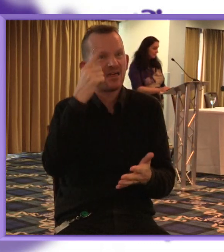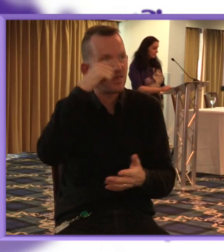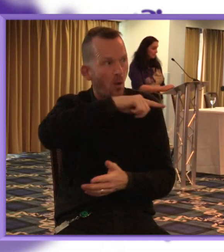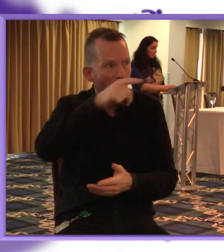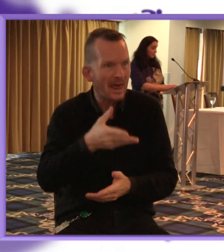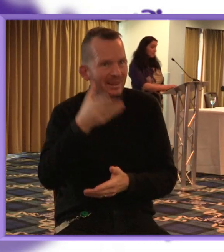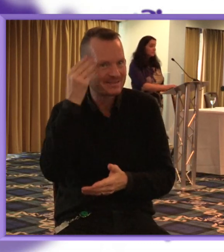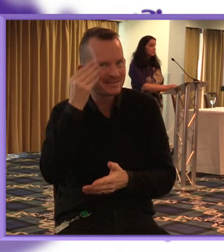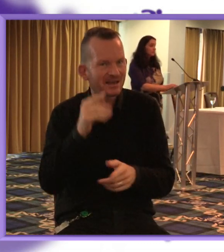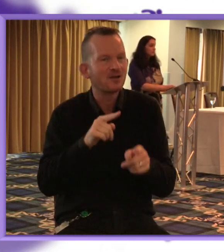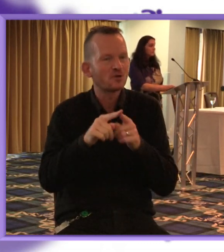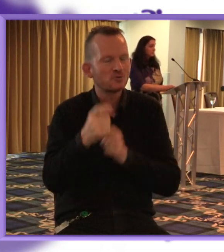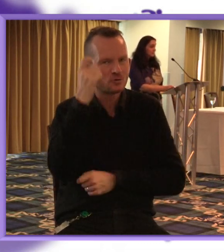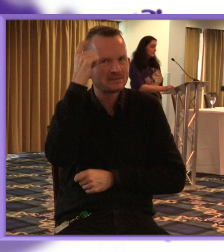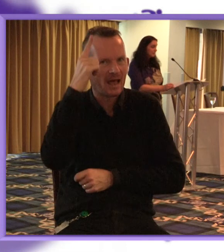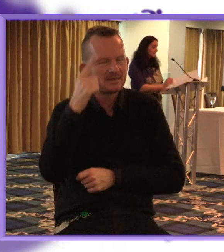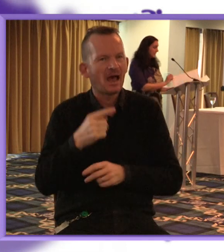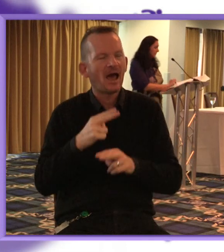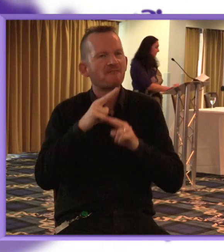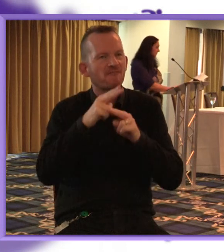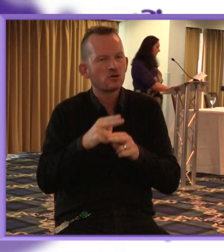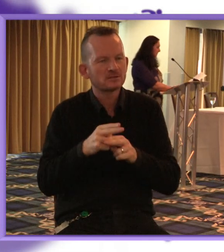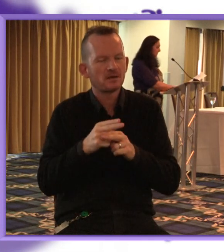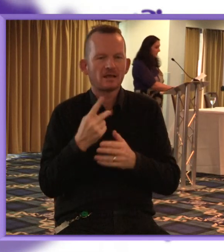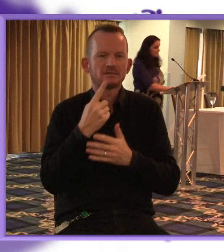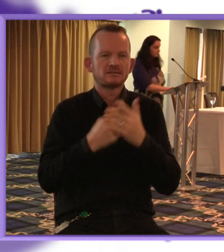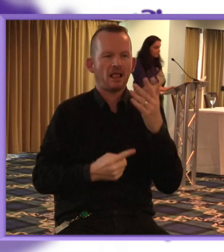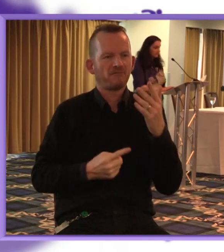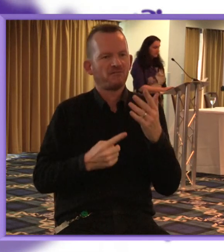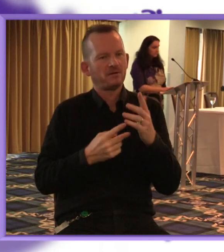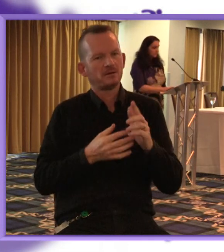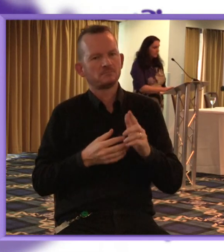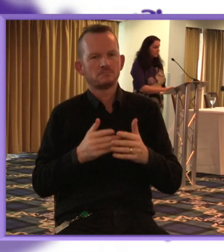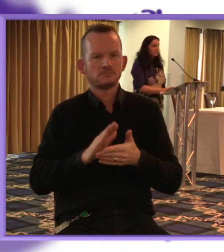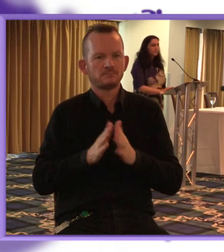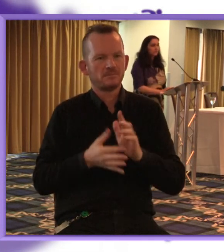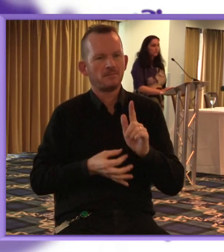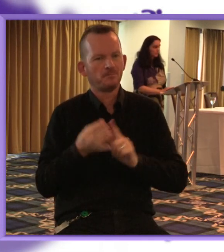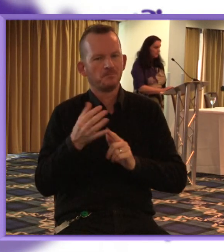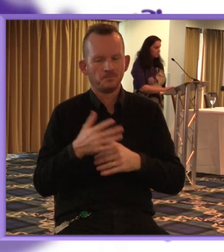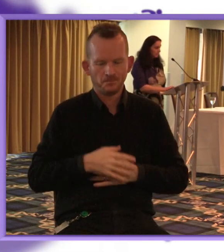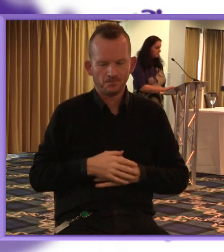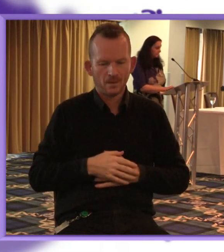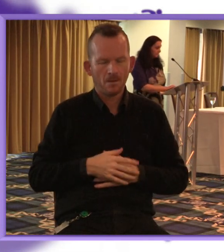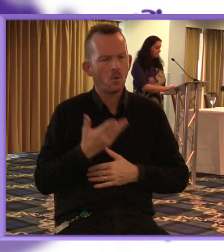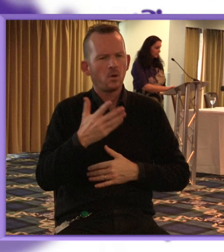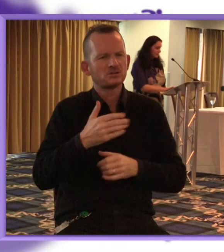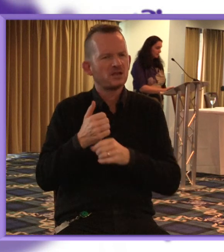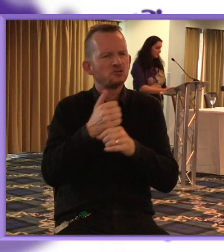to understand, and we are still trying to foster self-empowerment. But what is a generative conversation